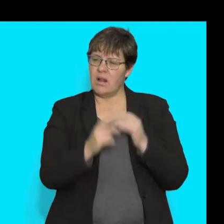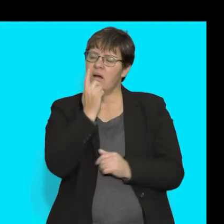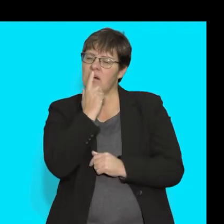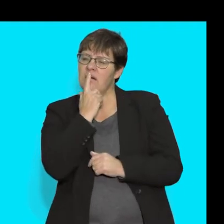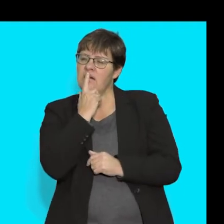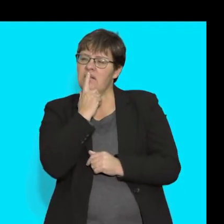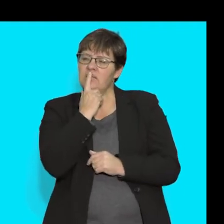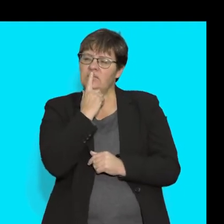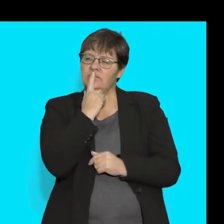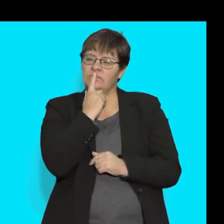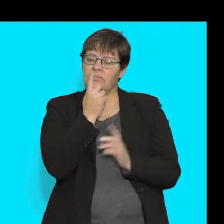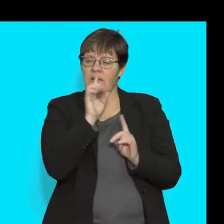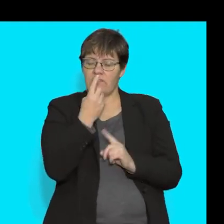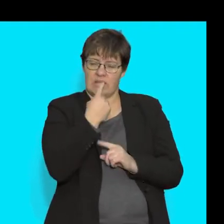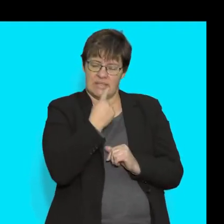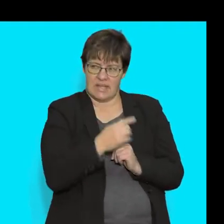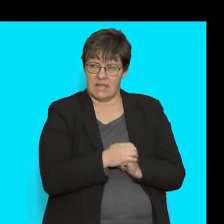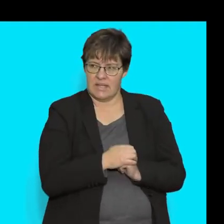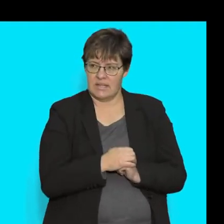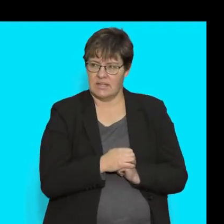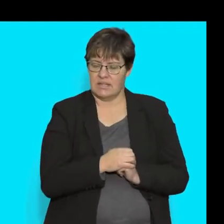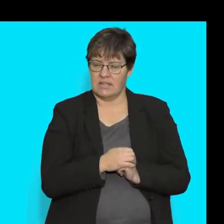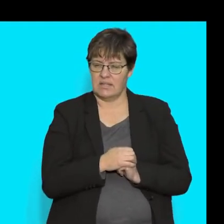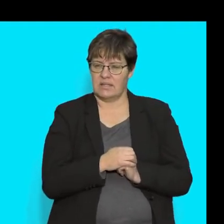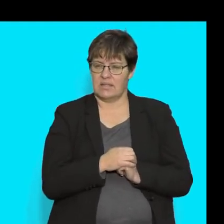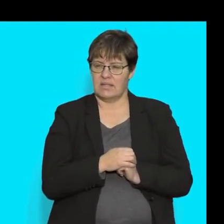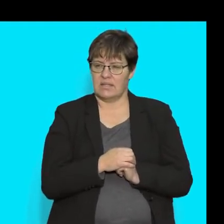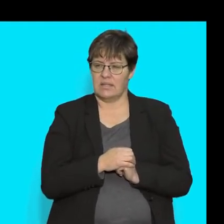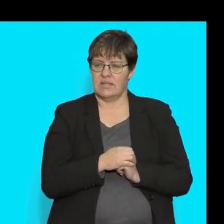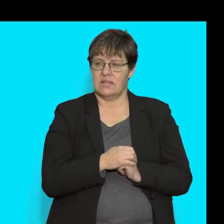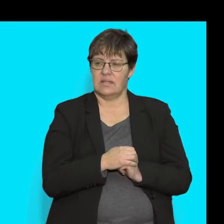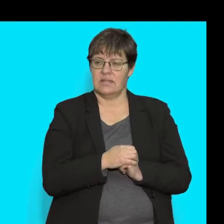So simply, you're going to start by first saying